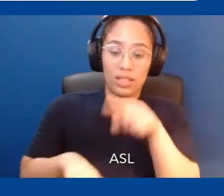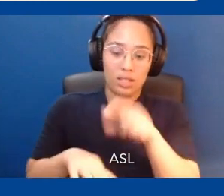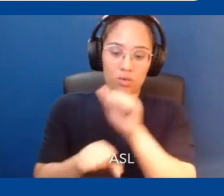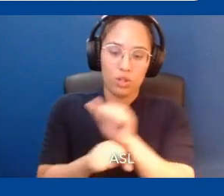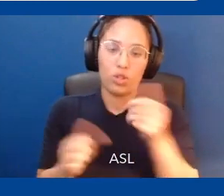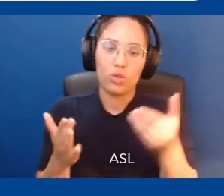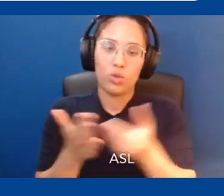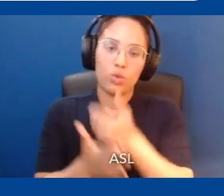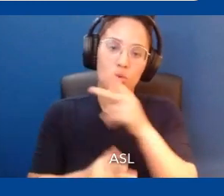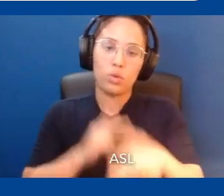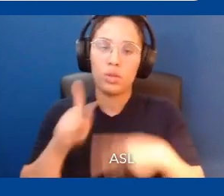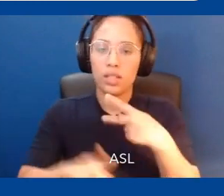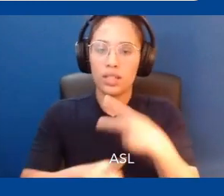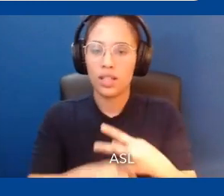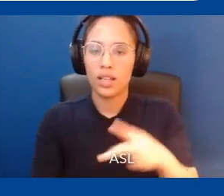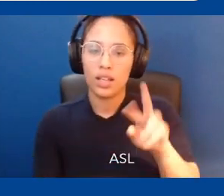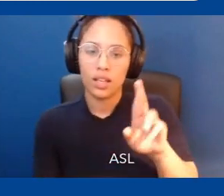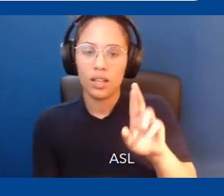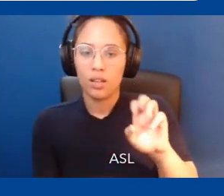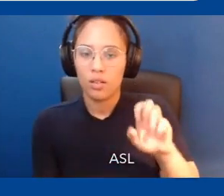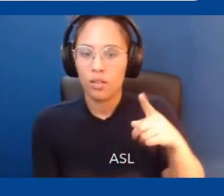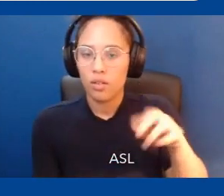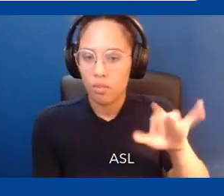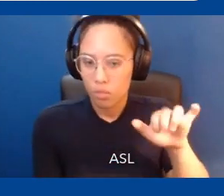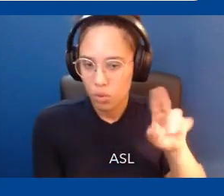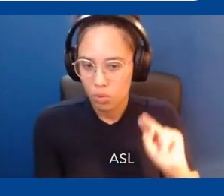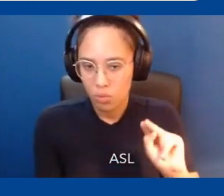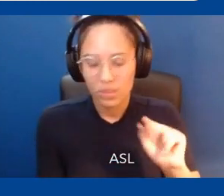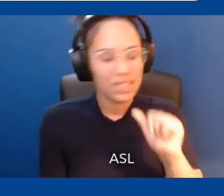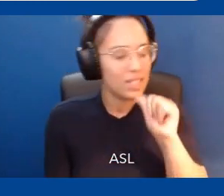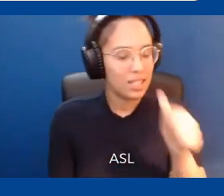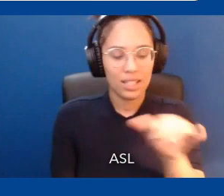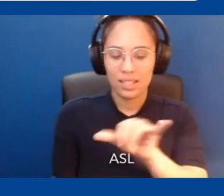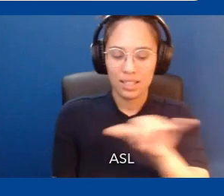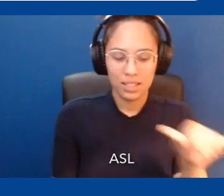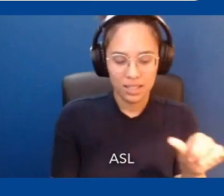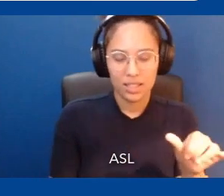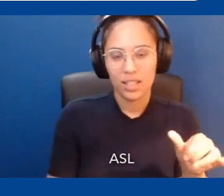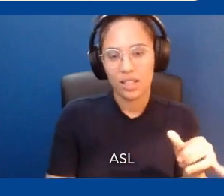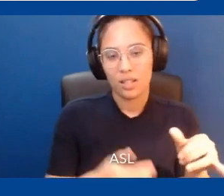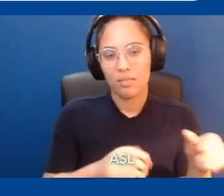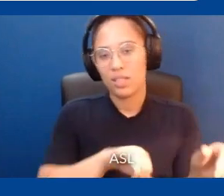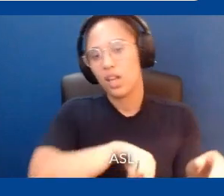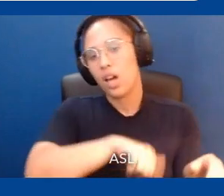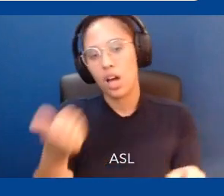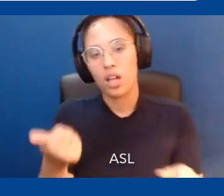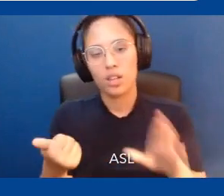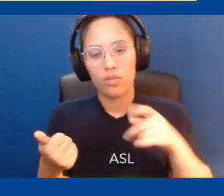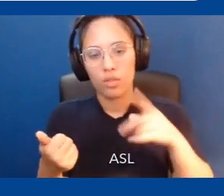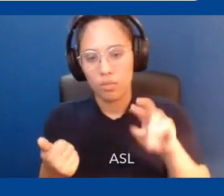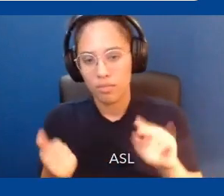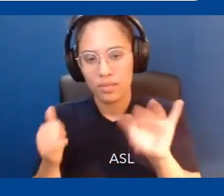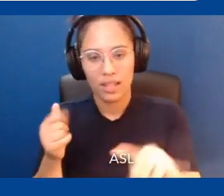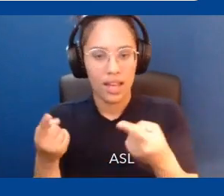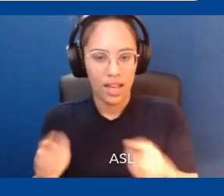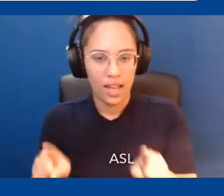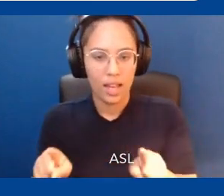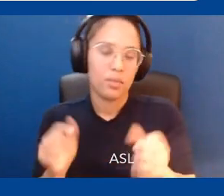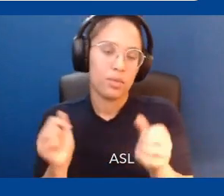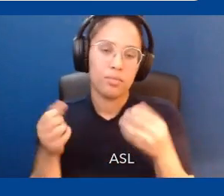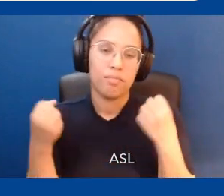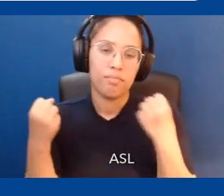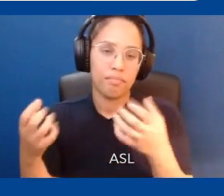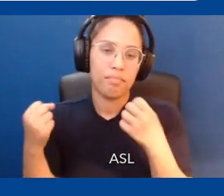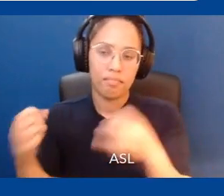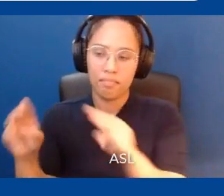that or restitution like in the case of so many museums in the West. It's like to return the artifact. I think that's not the